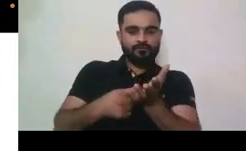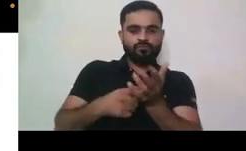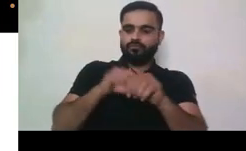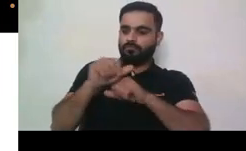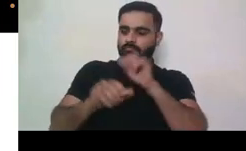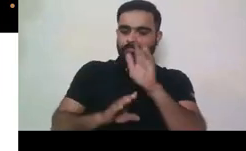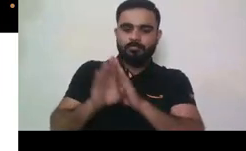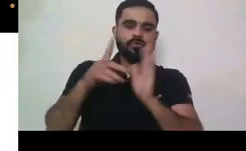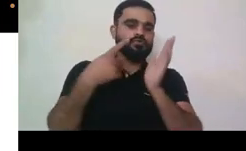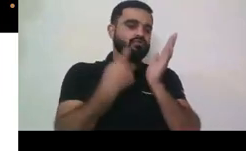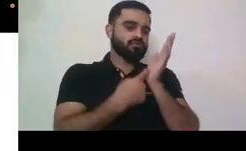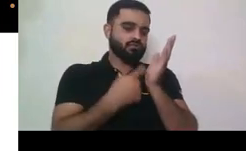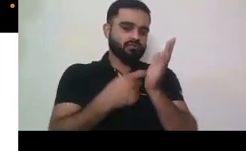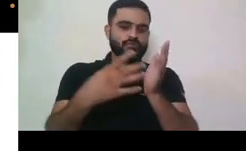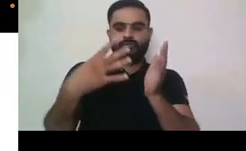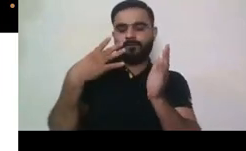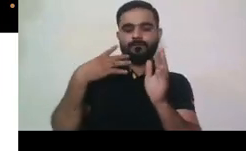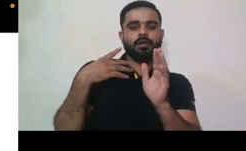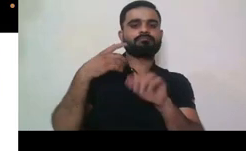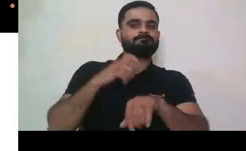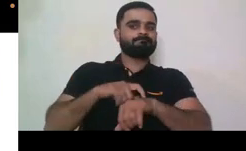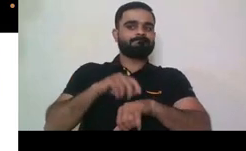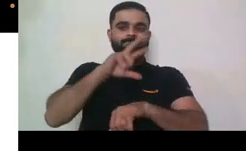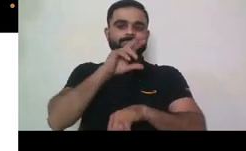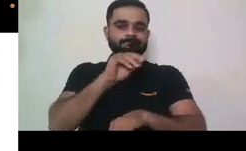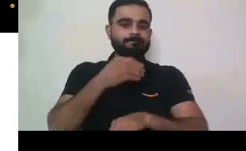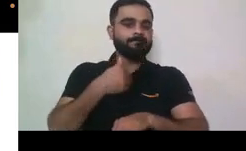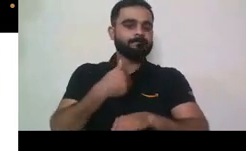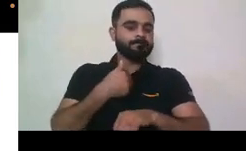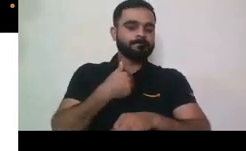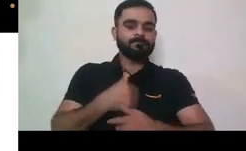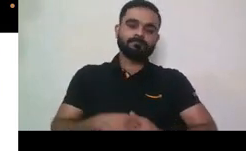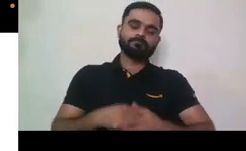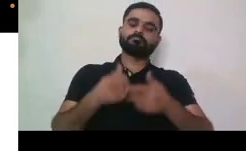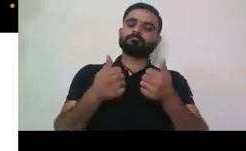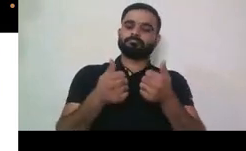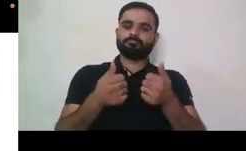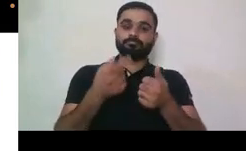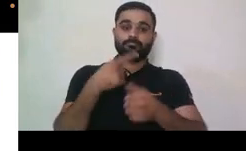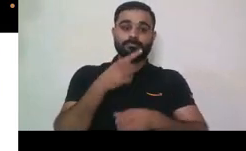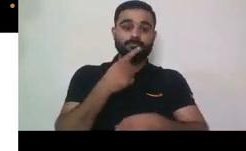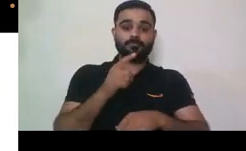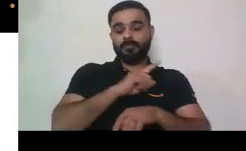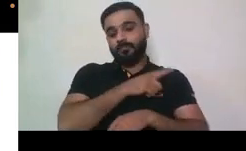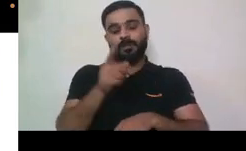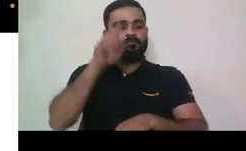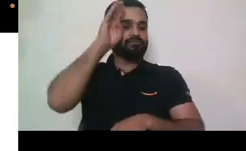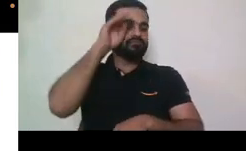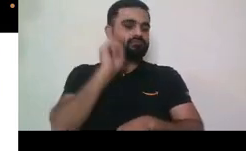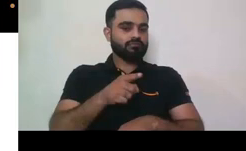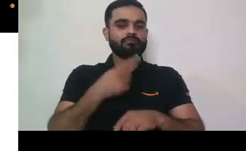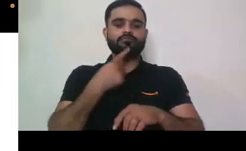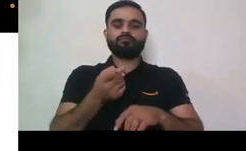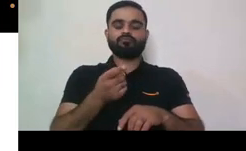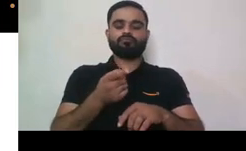perseverance, make rules, wait for your turn. Yeah. Rajasa is saying everyone should be listening. Everyone is saying